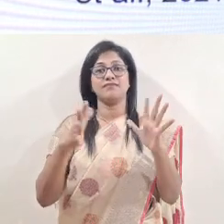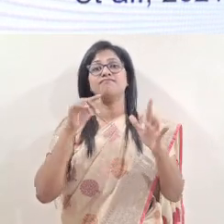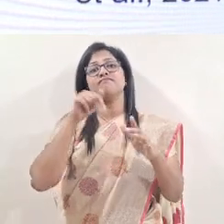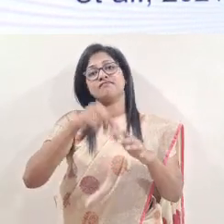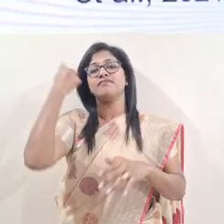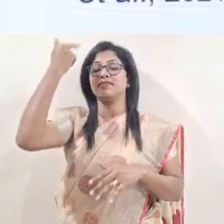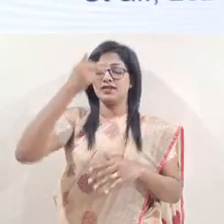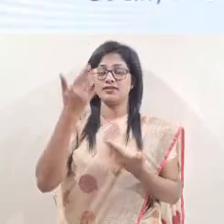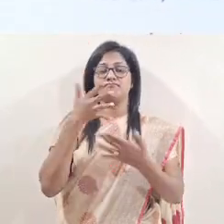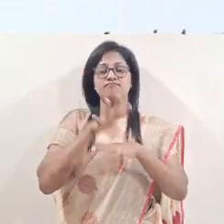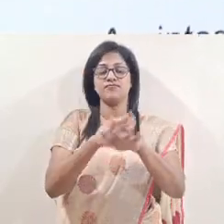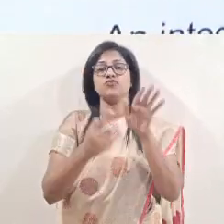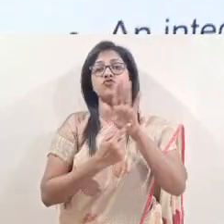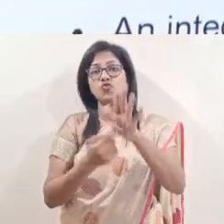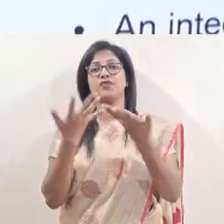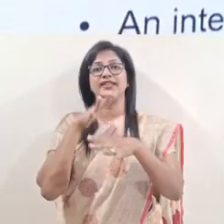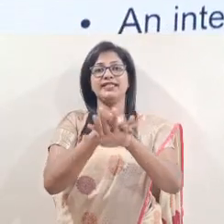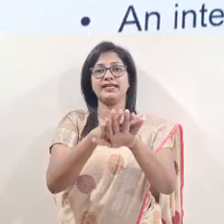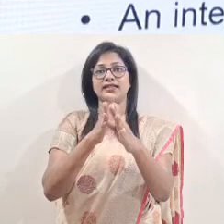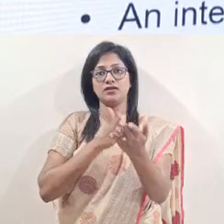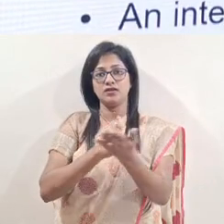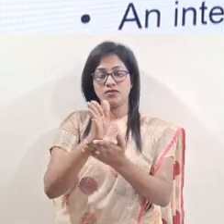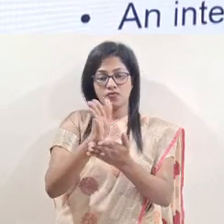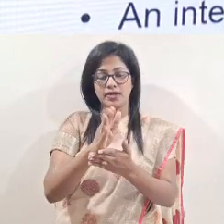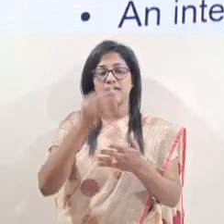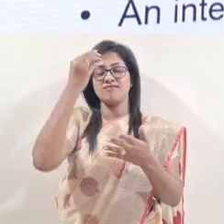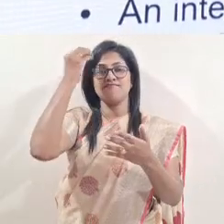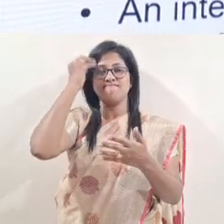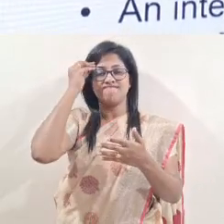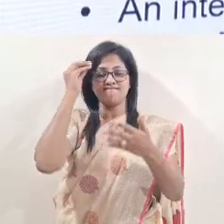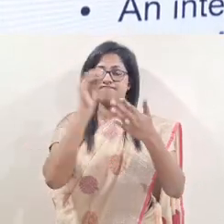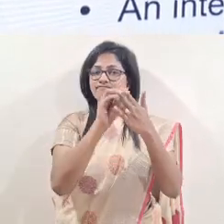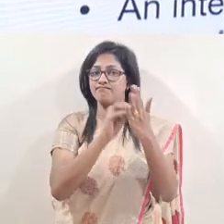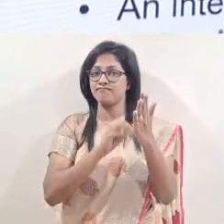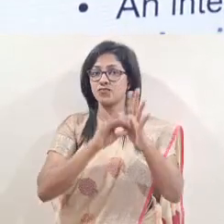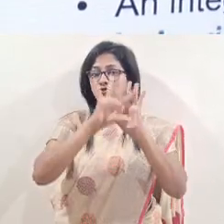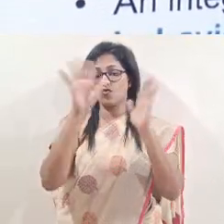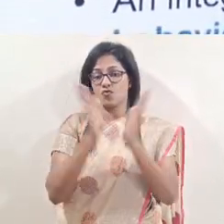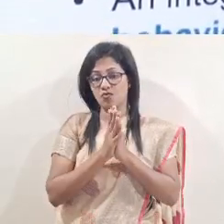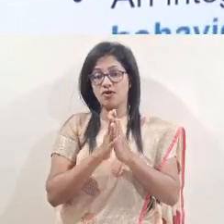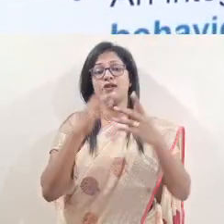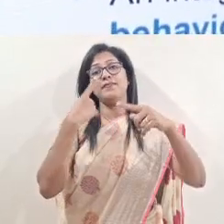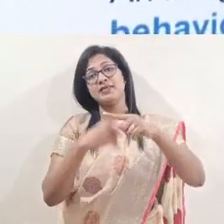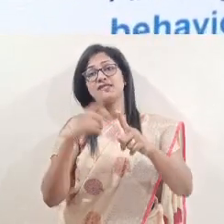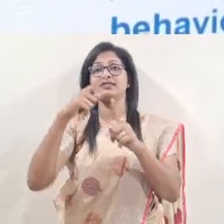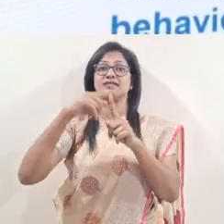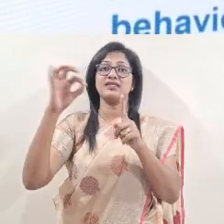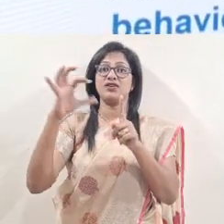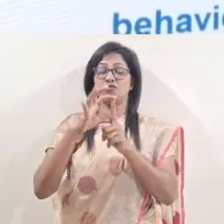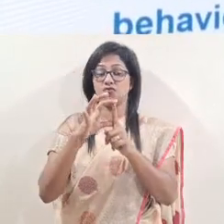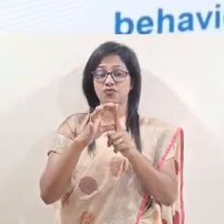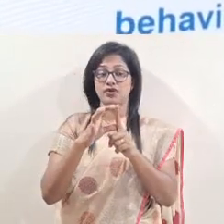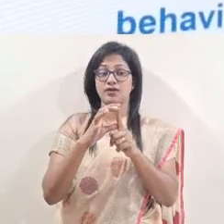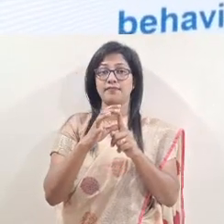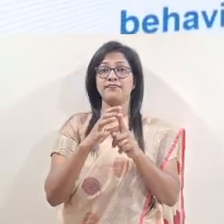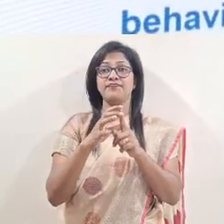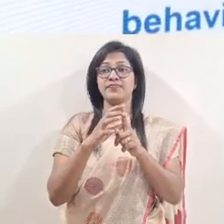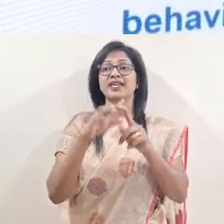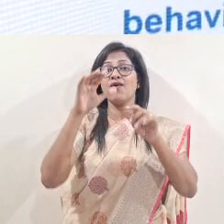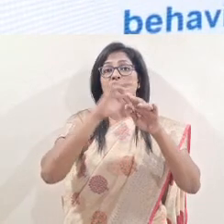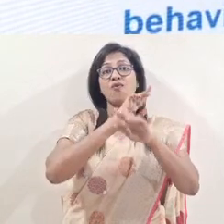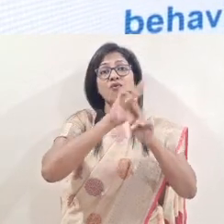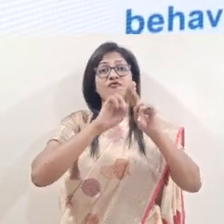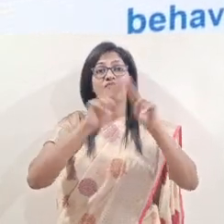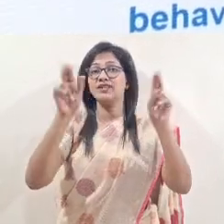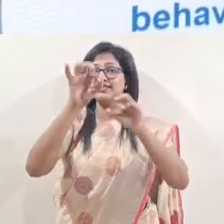integrated approach considering all these aspects. And another important thing is TOD is not same in every city. It